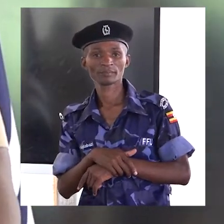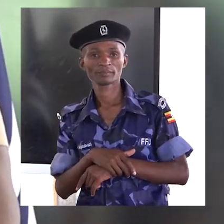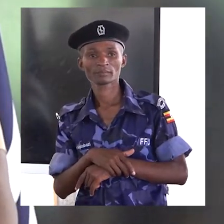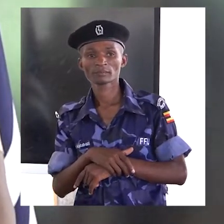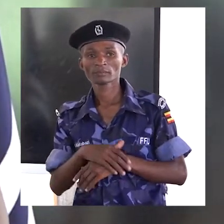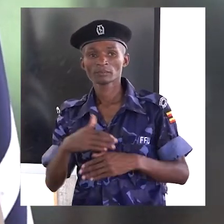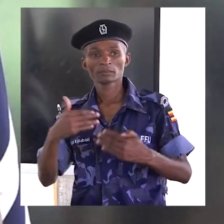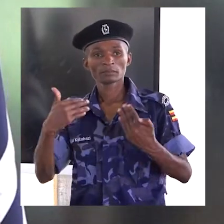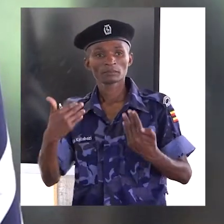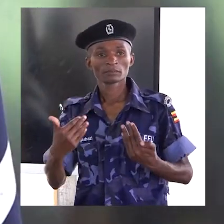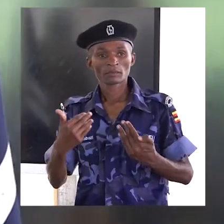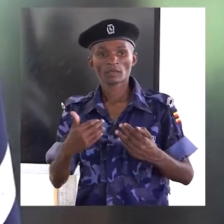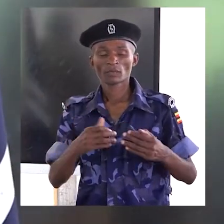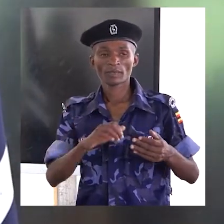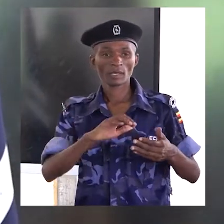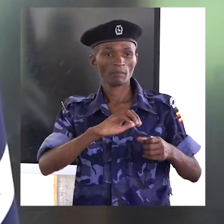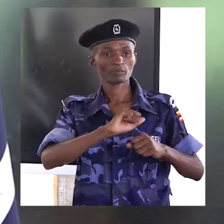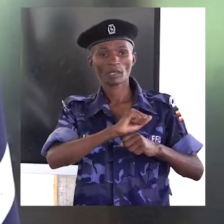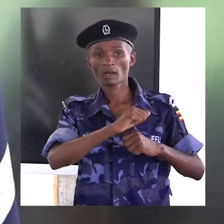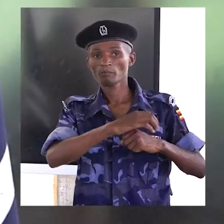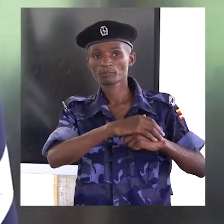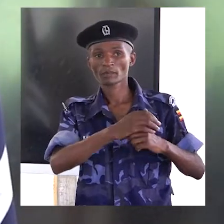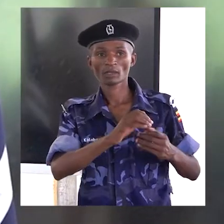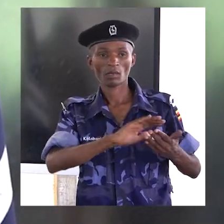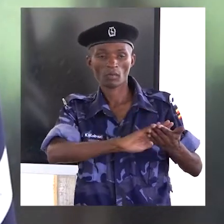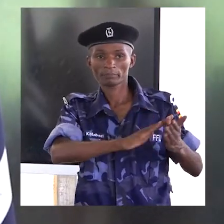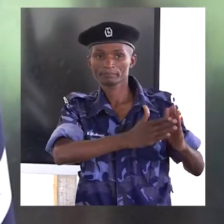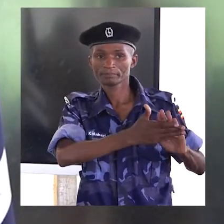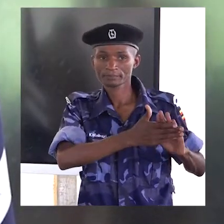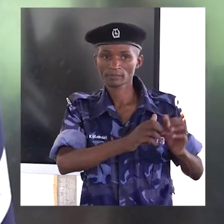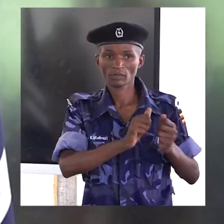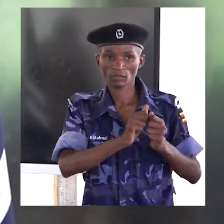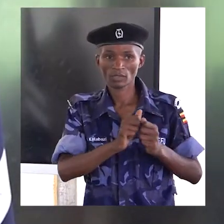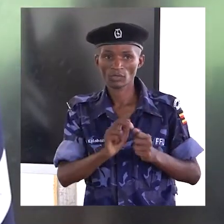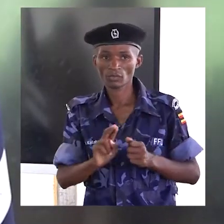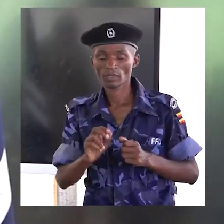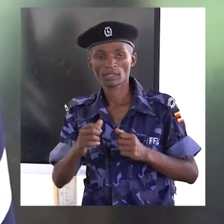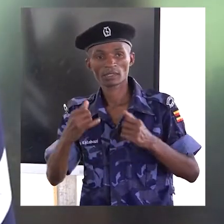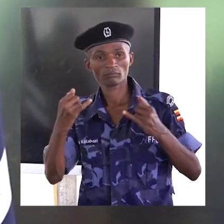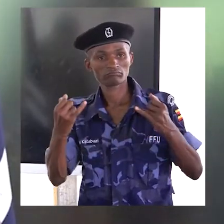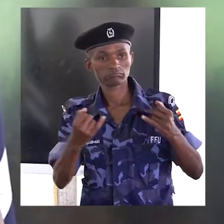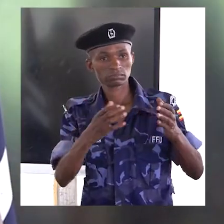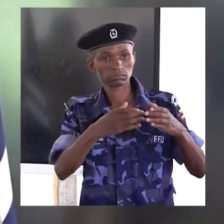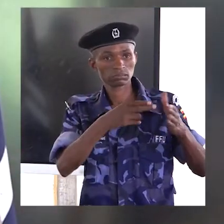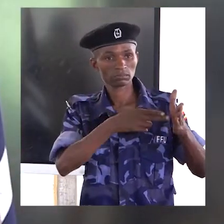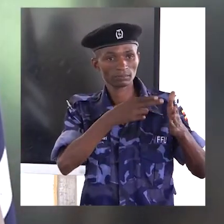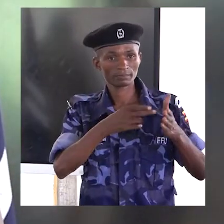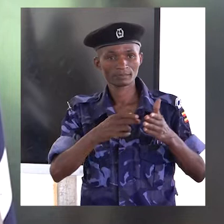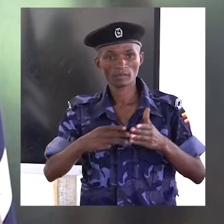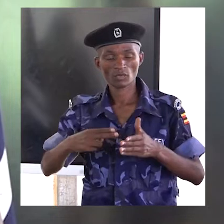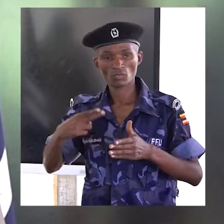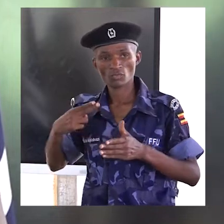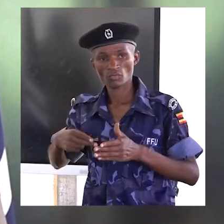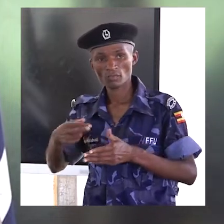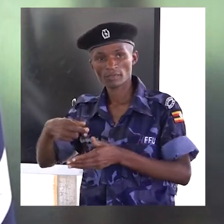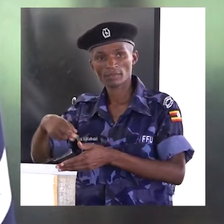Right now we are working with media associations like the Uganda Journalists Association, the Human Rights Network for